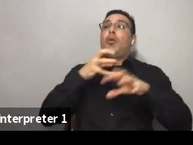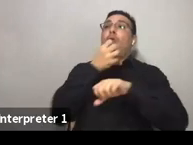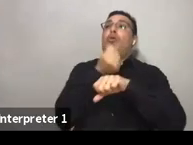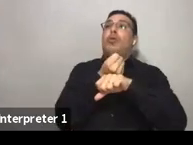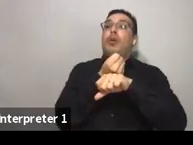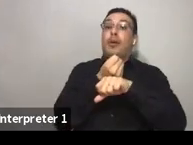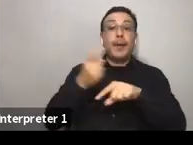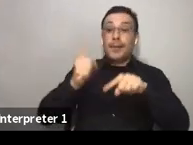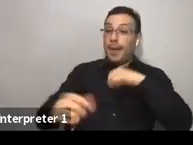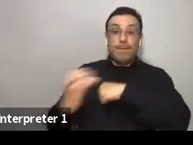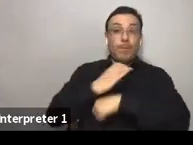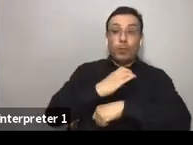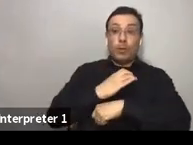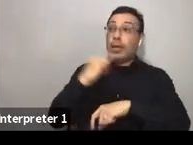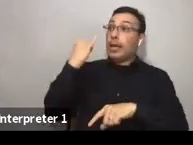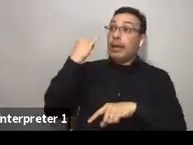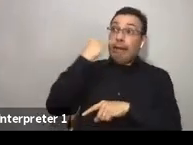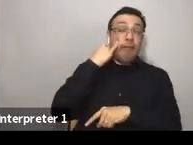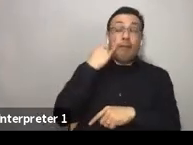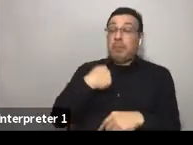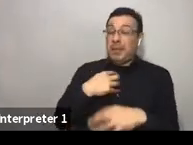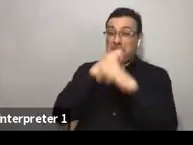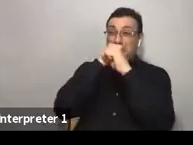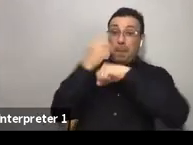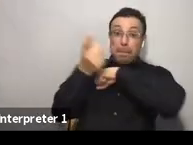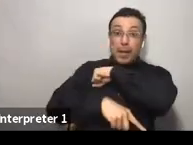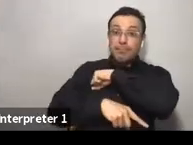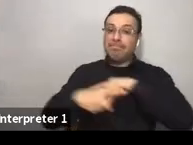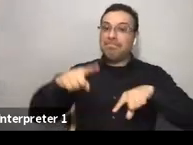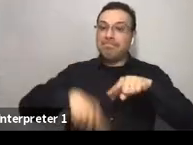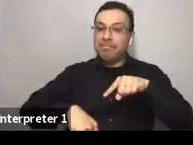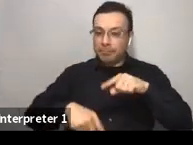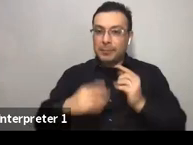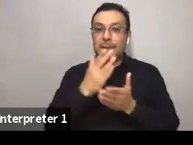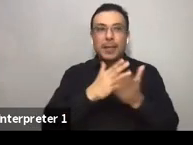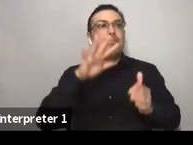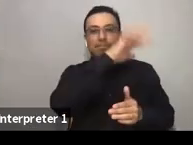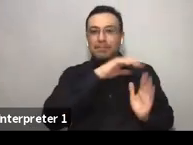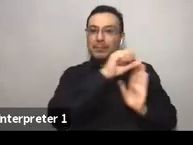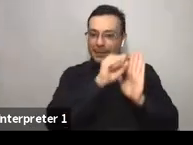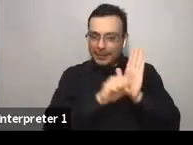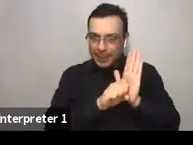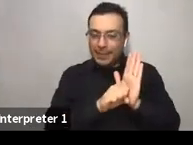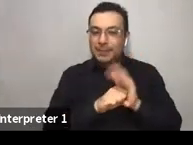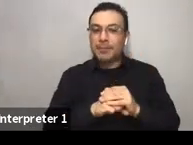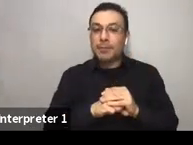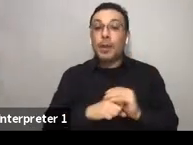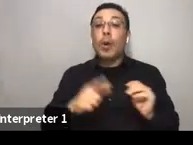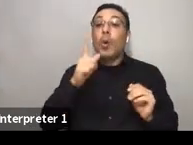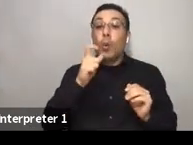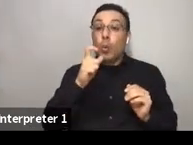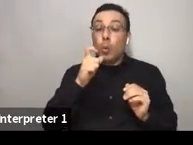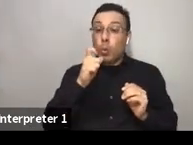One important note about privilege is that it's in states and territories that have it, it's the survivor that holds the